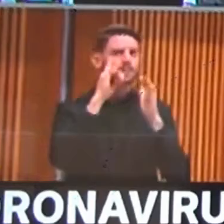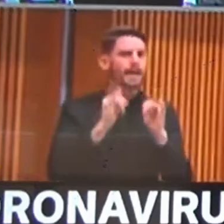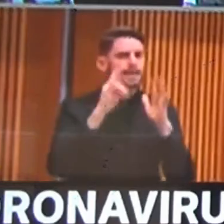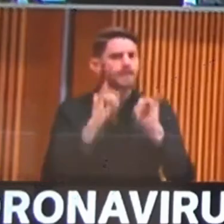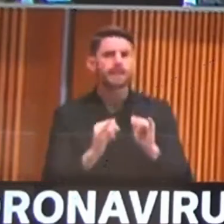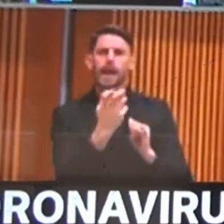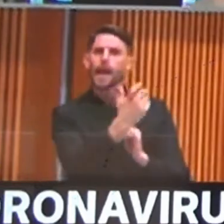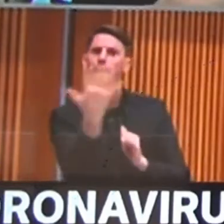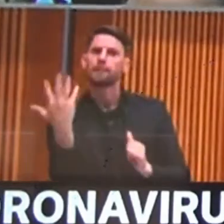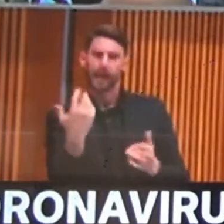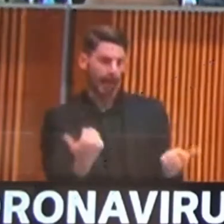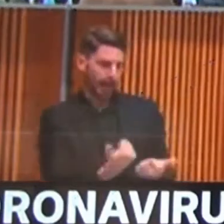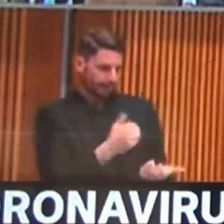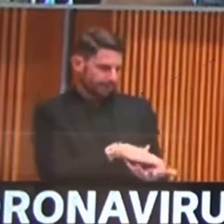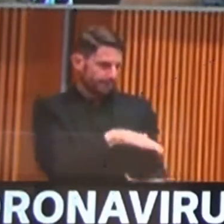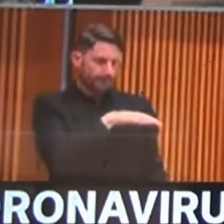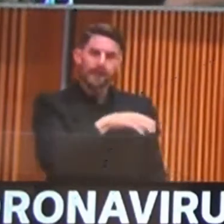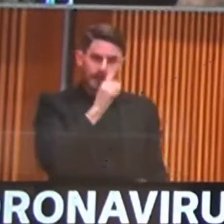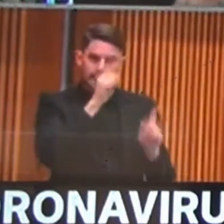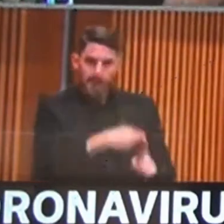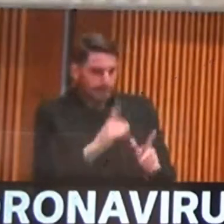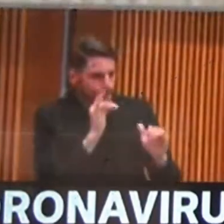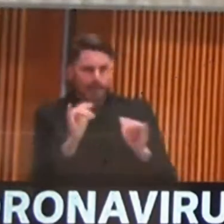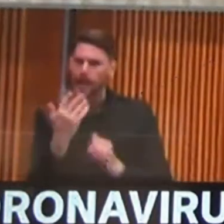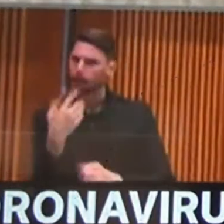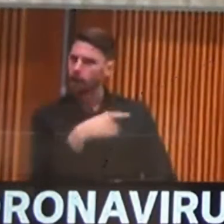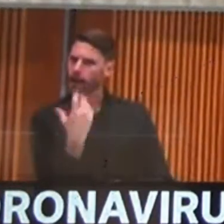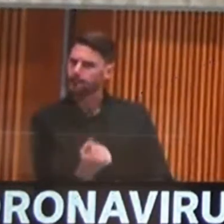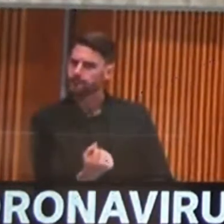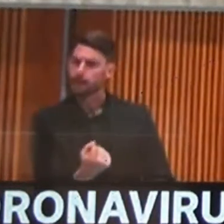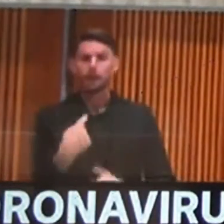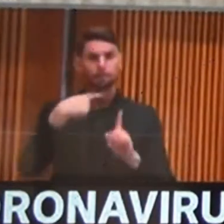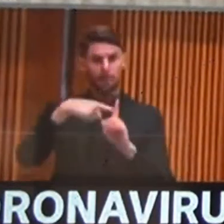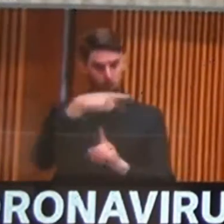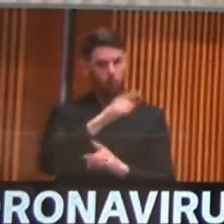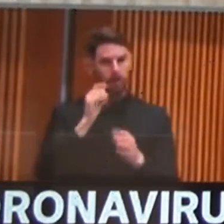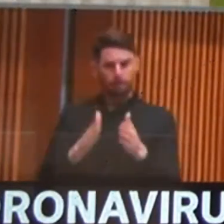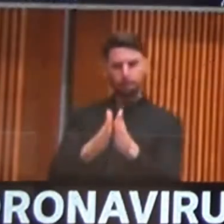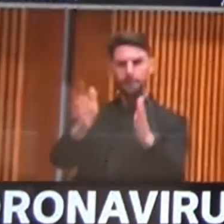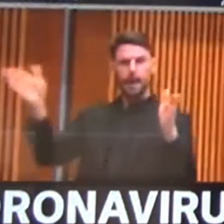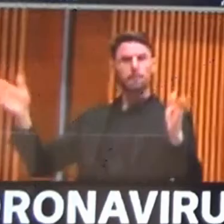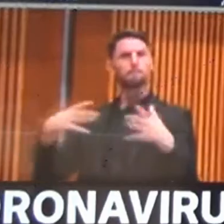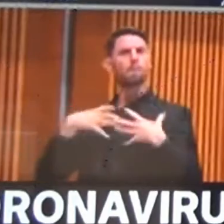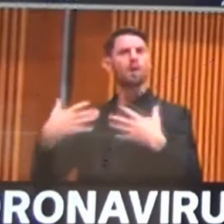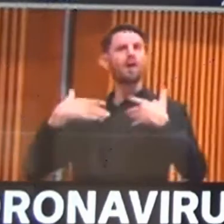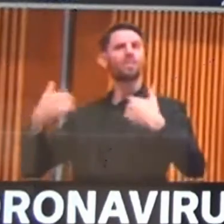order, and on the new criteria that you're expecting to be rolled out now as you expand testing. Yes, so we